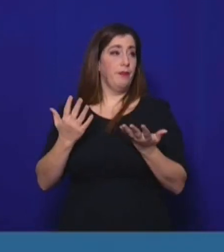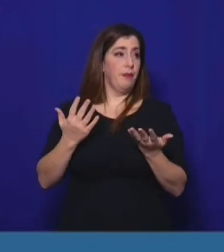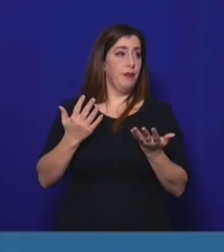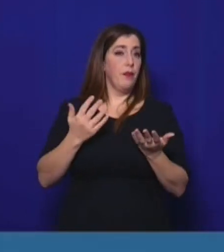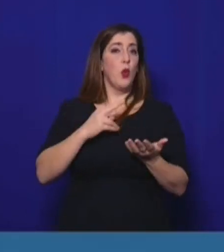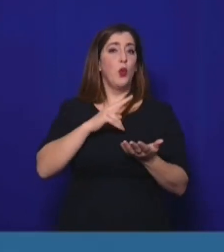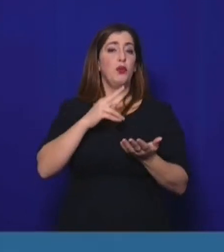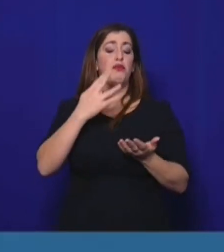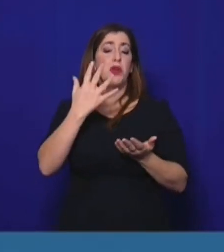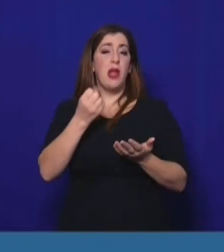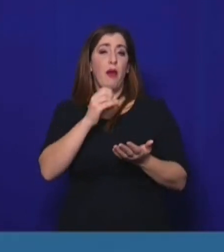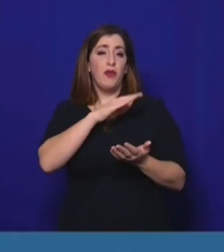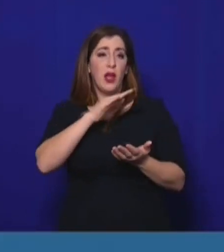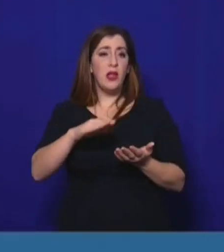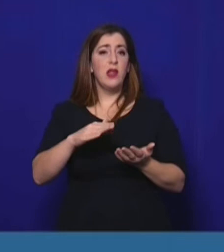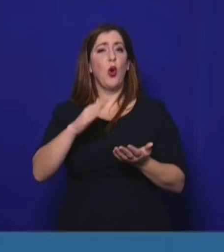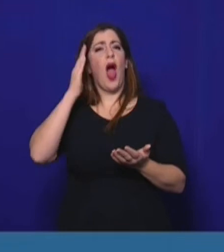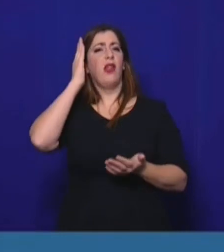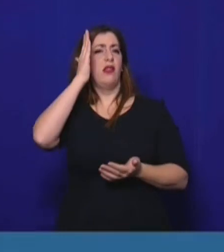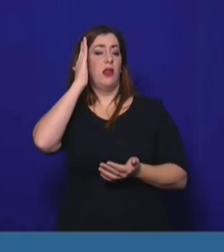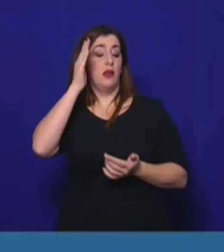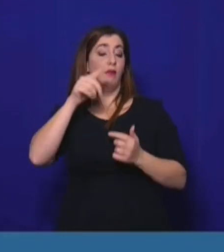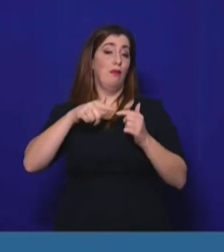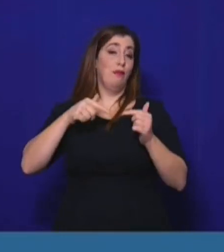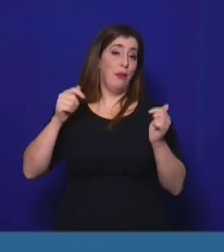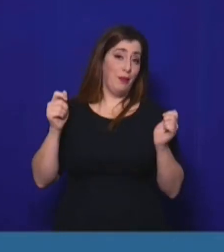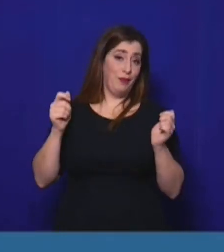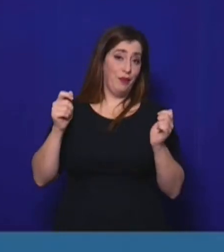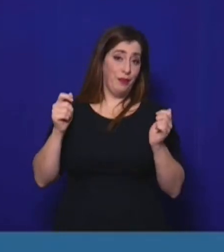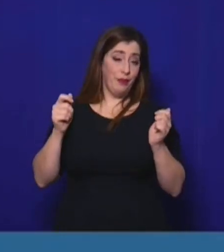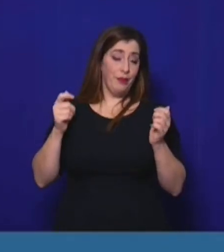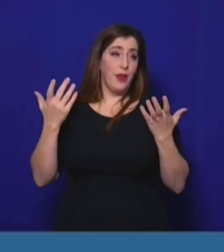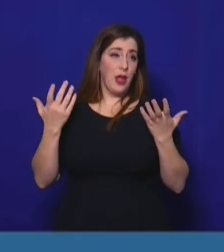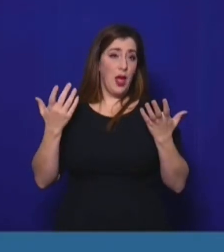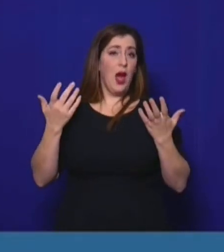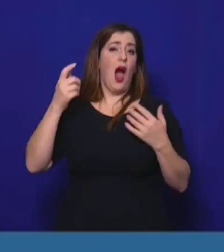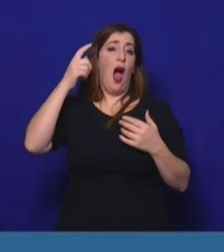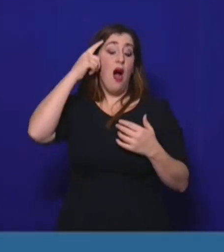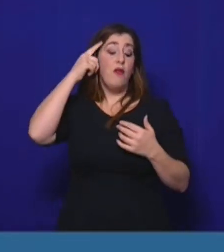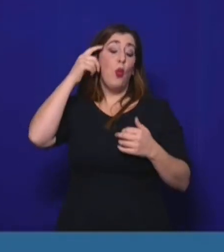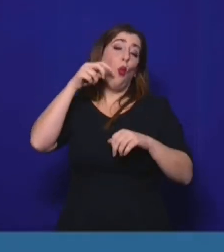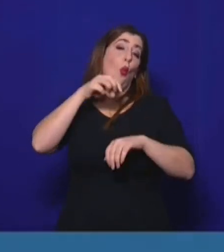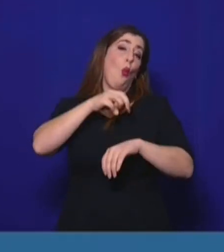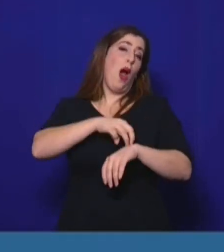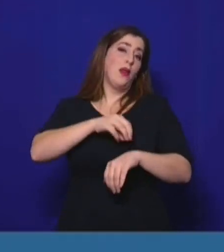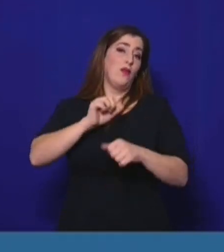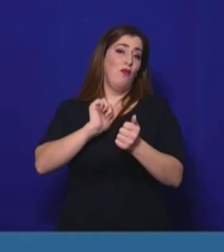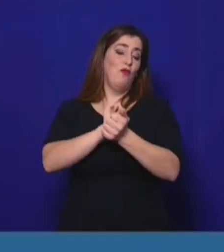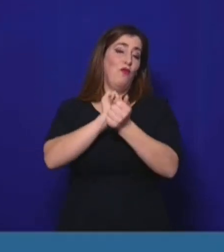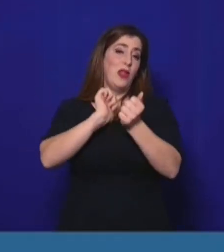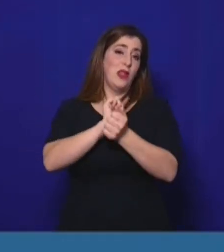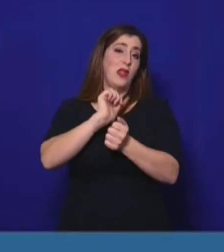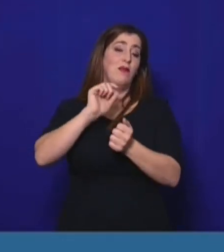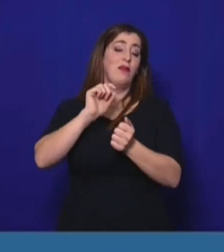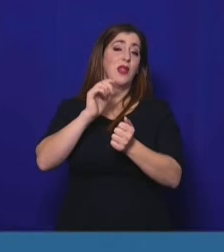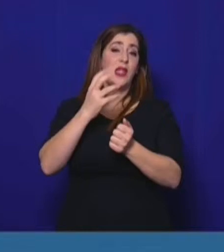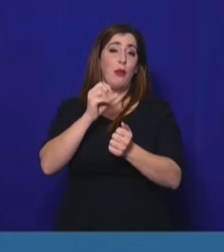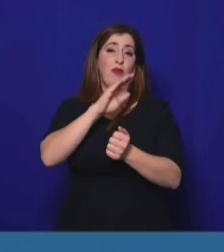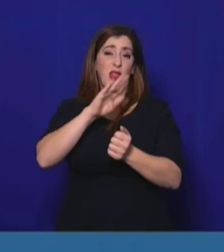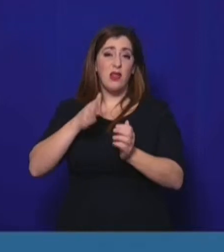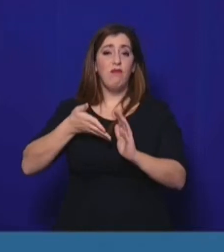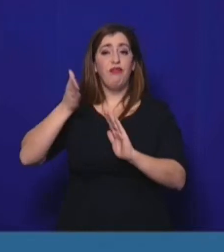li segwew il-mezzi ta' prevenzjoni. Però bħalma ħabbarna matul din il-ġimgħa ukoll rajna iż-żieda